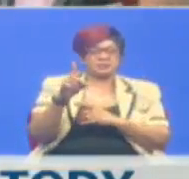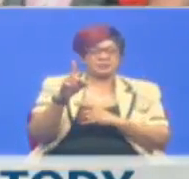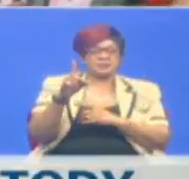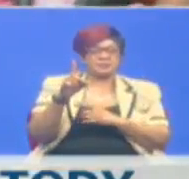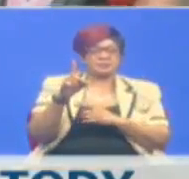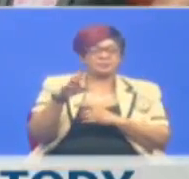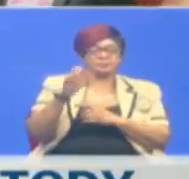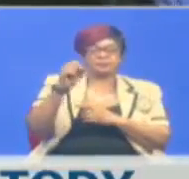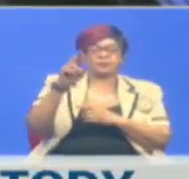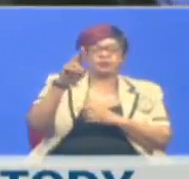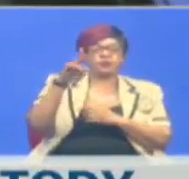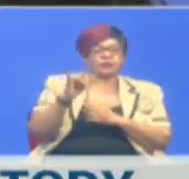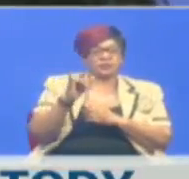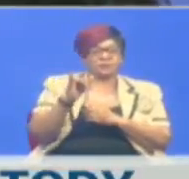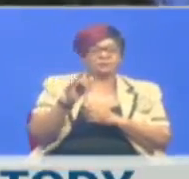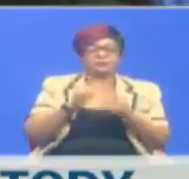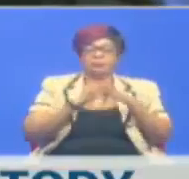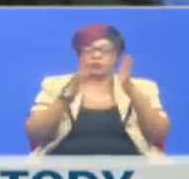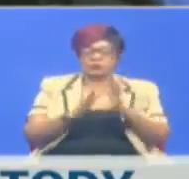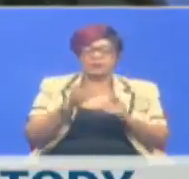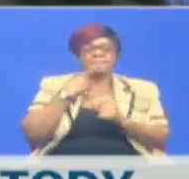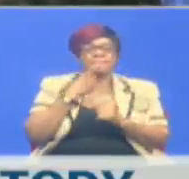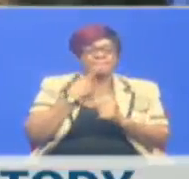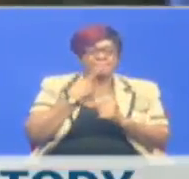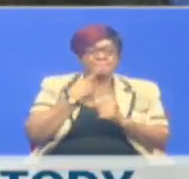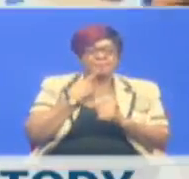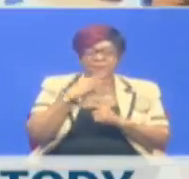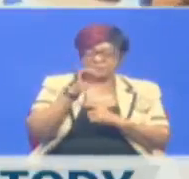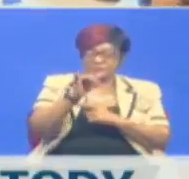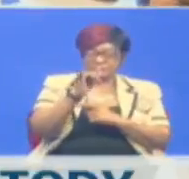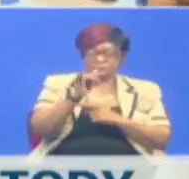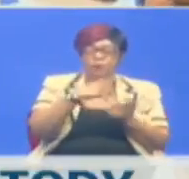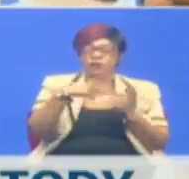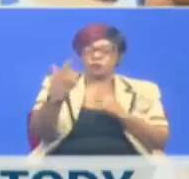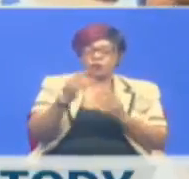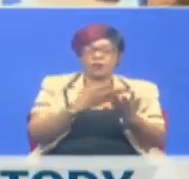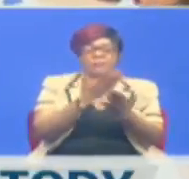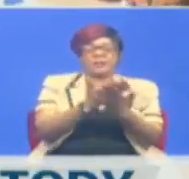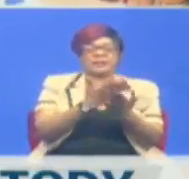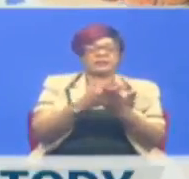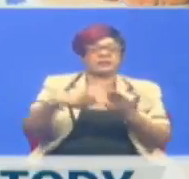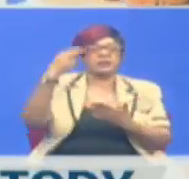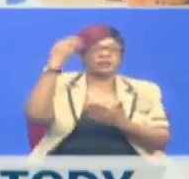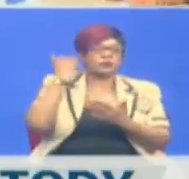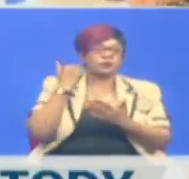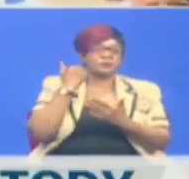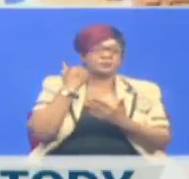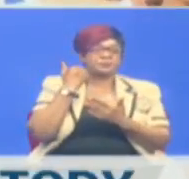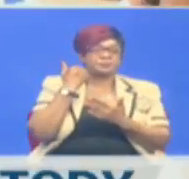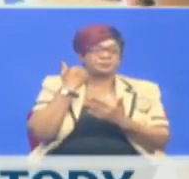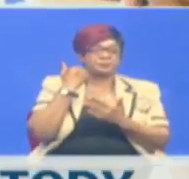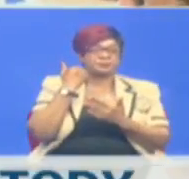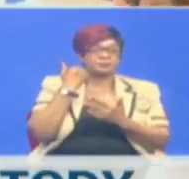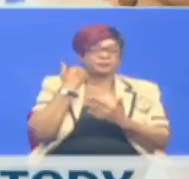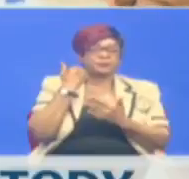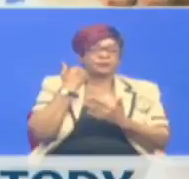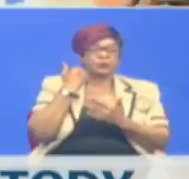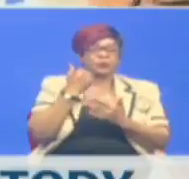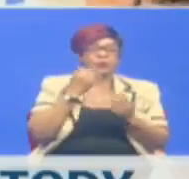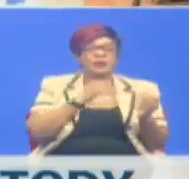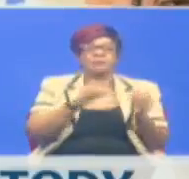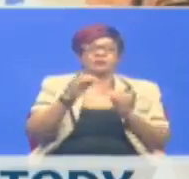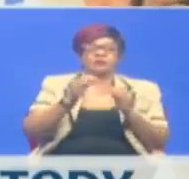Sudi's lawyers have vowed to escalate the matter at the High Court. We wish to confirm that we shall be moving immediately to the